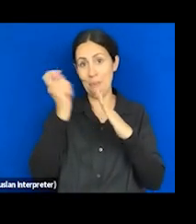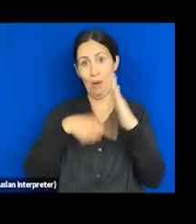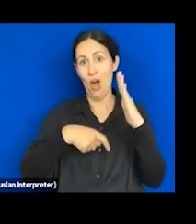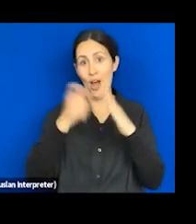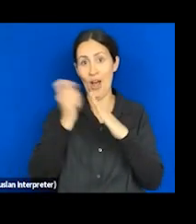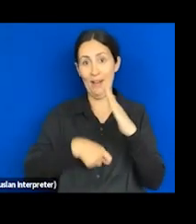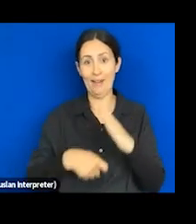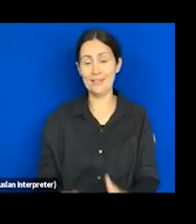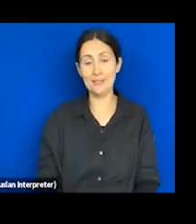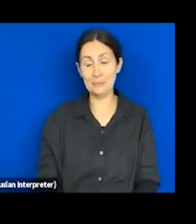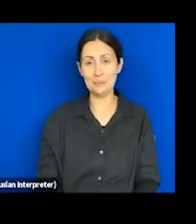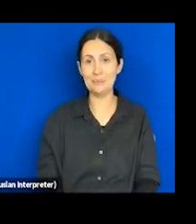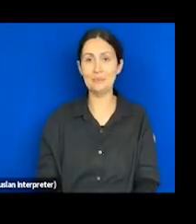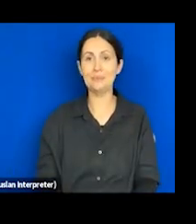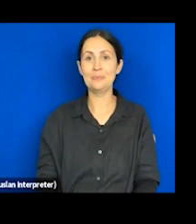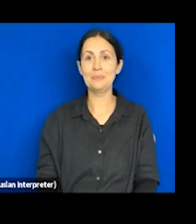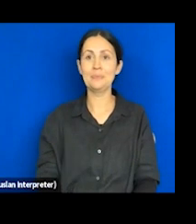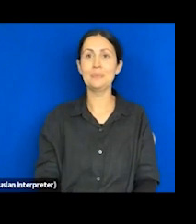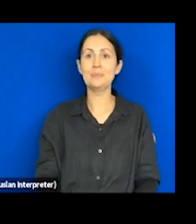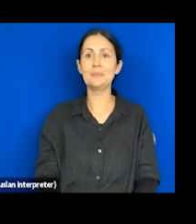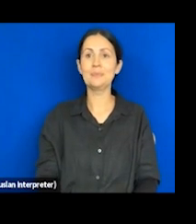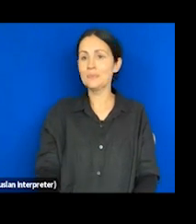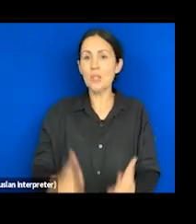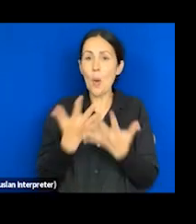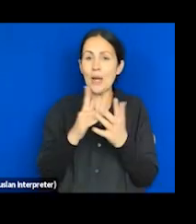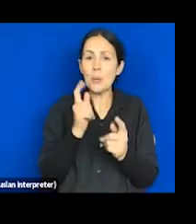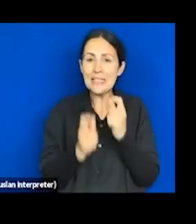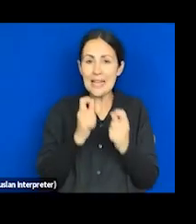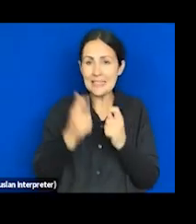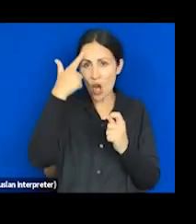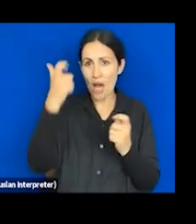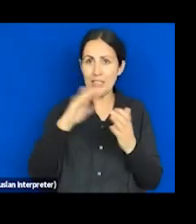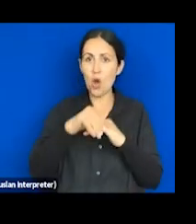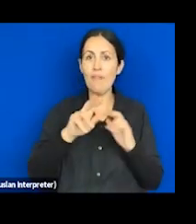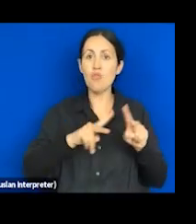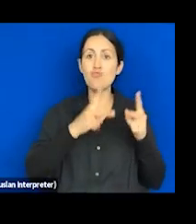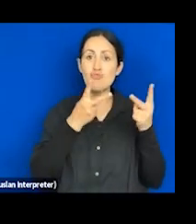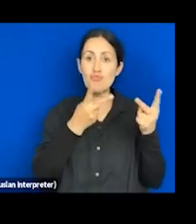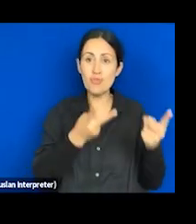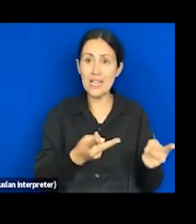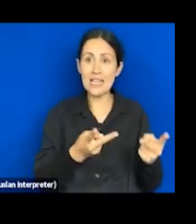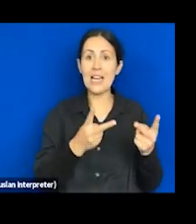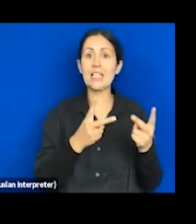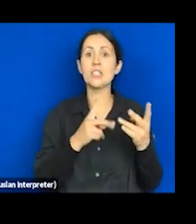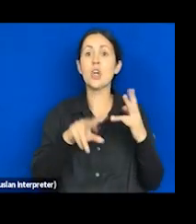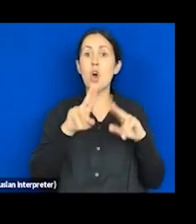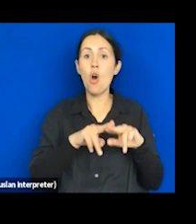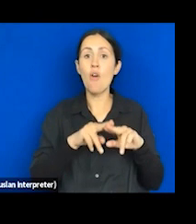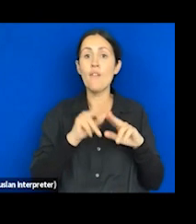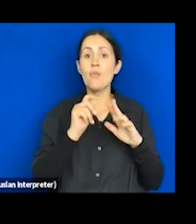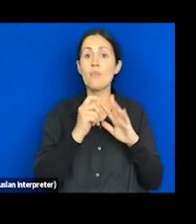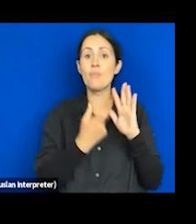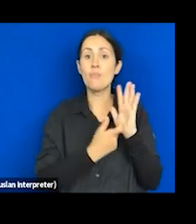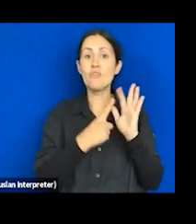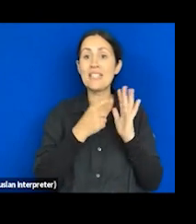commodity of sorts. So how can we test this idea of a relaxation of precision weighting in priors? Well, one way